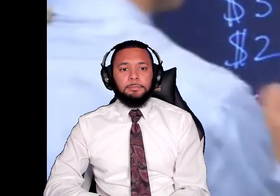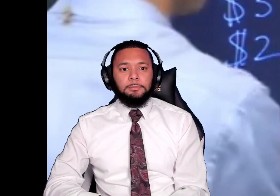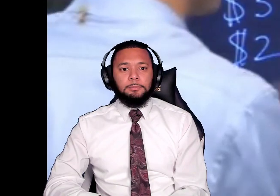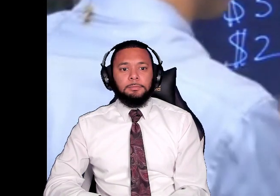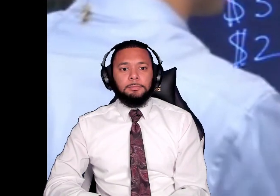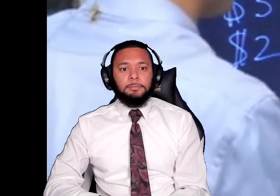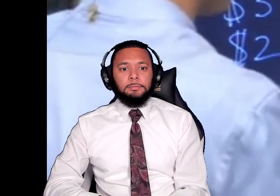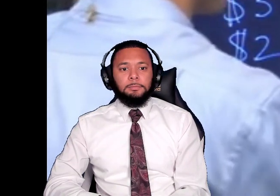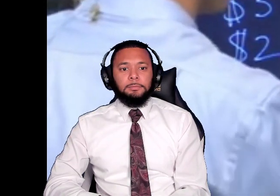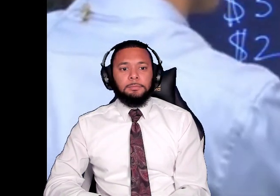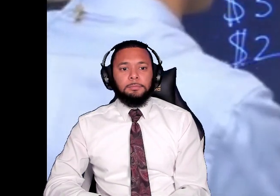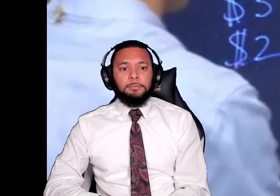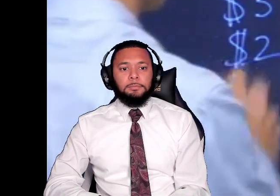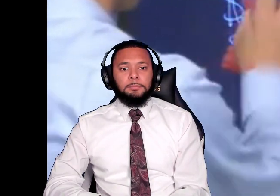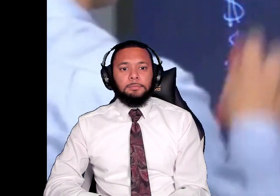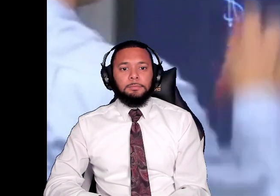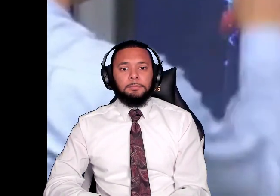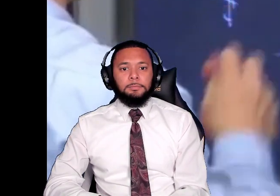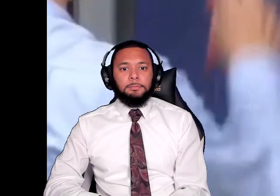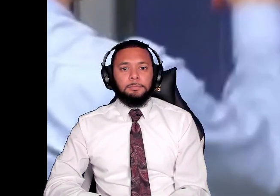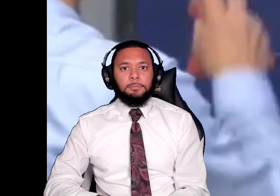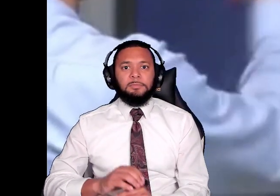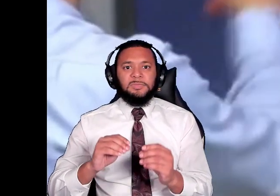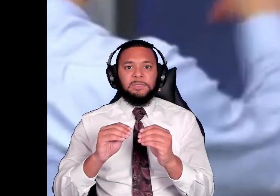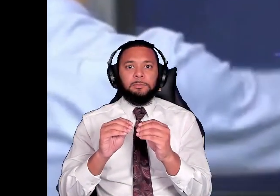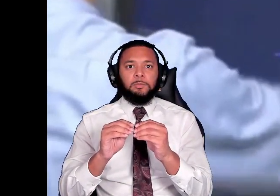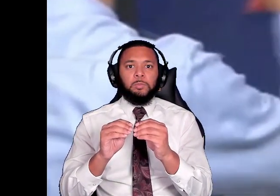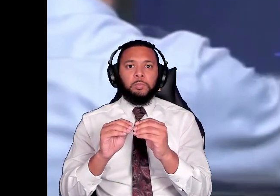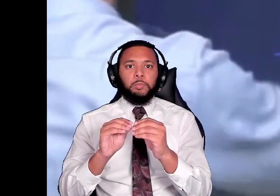Let me make a little bit more space here.